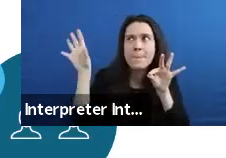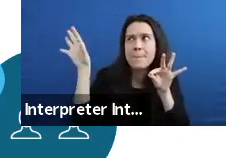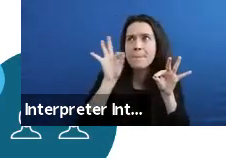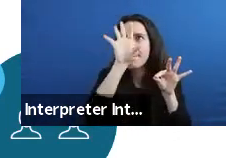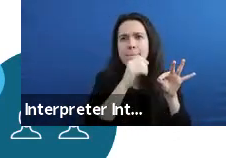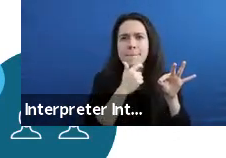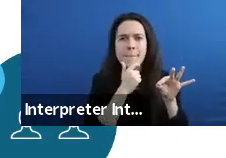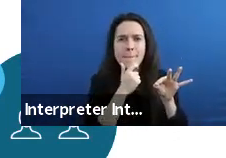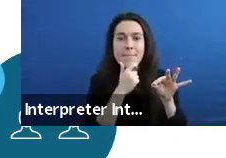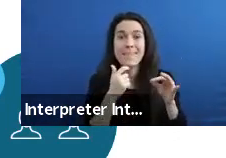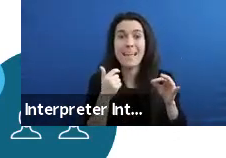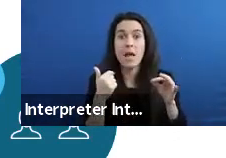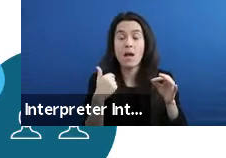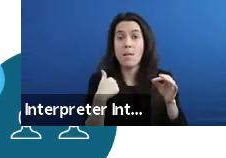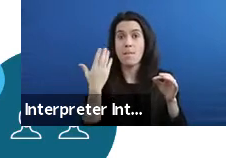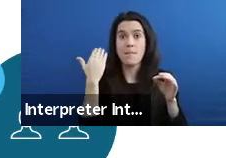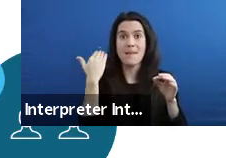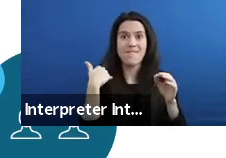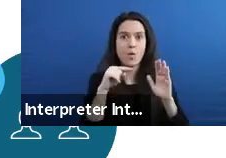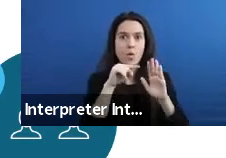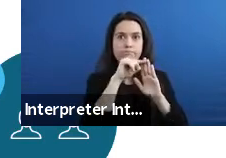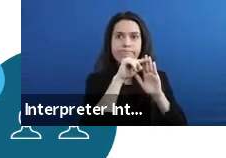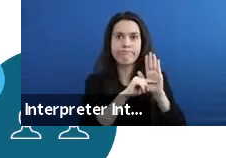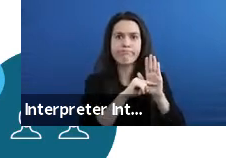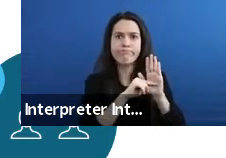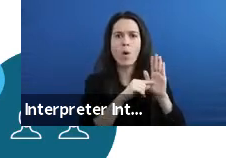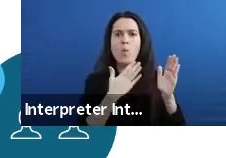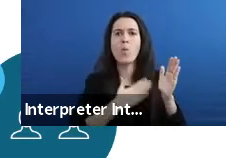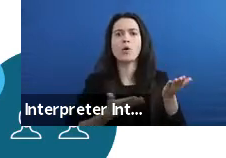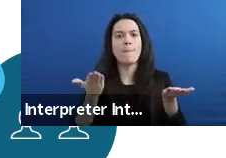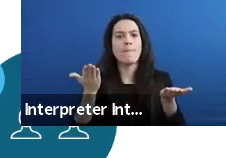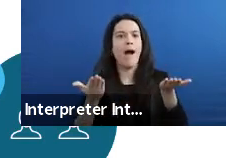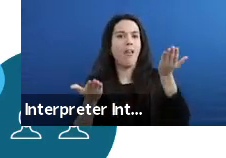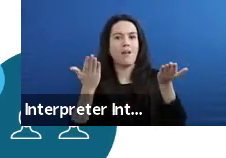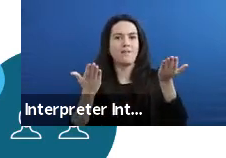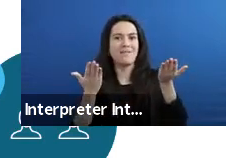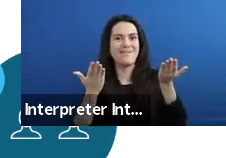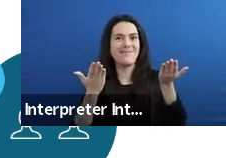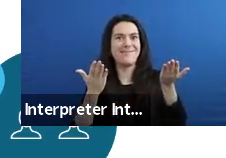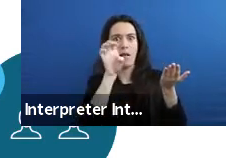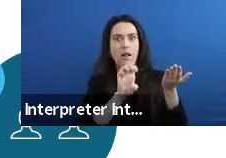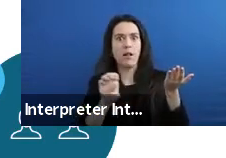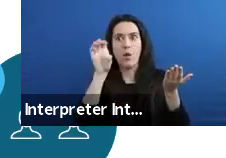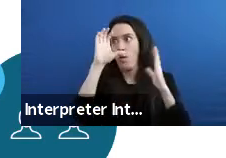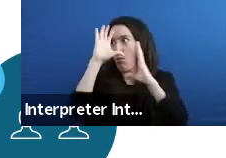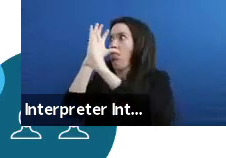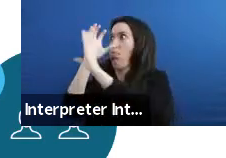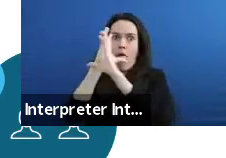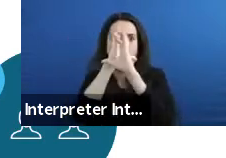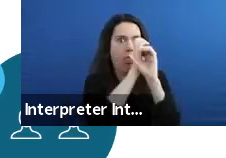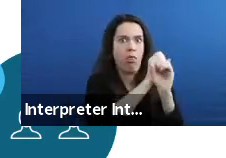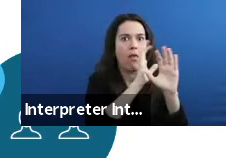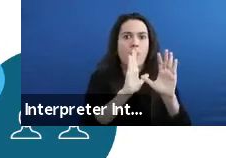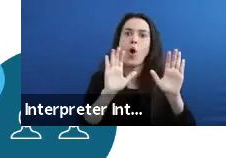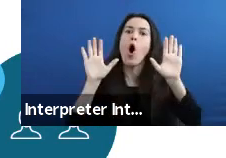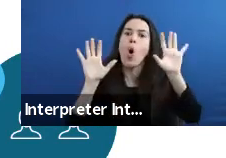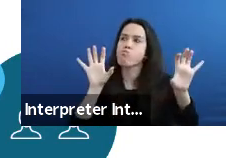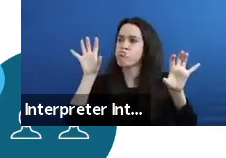our criteria for selection are balanced geographical scope, as well as the extent to which